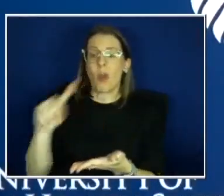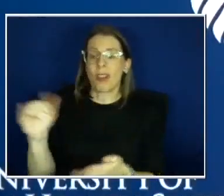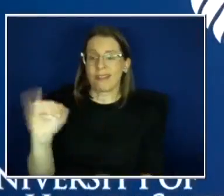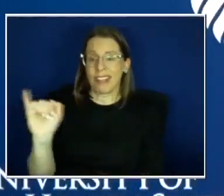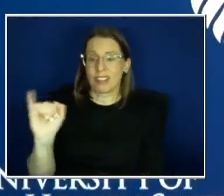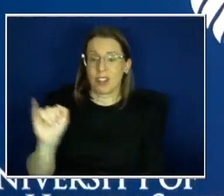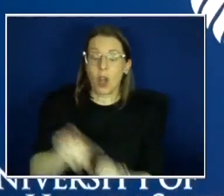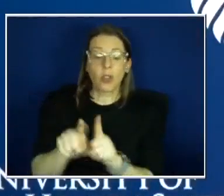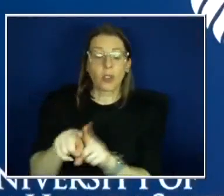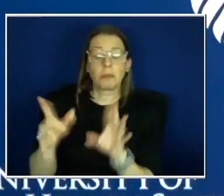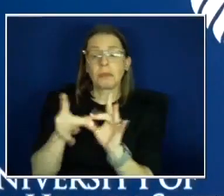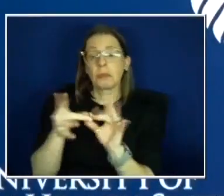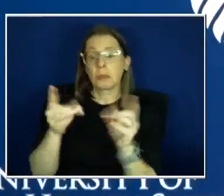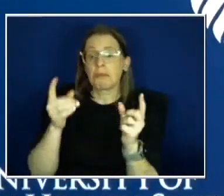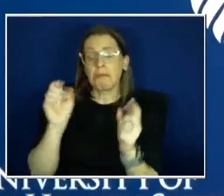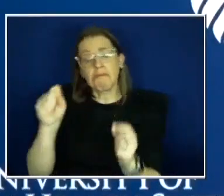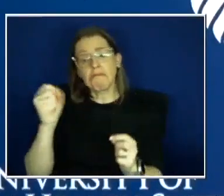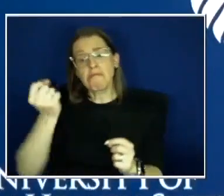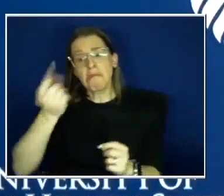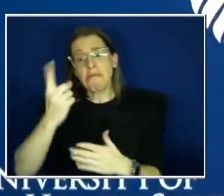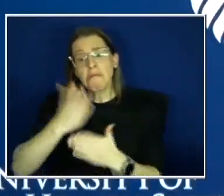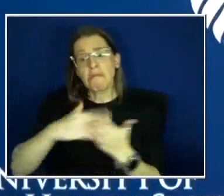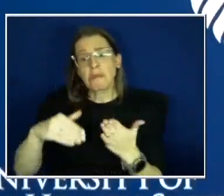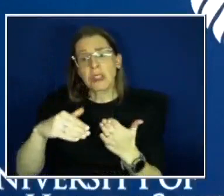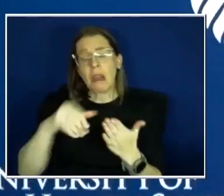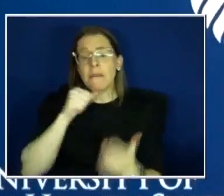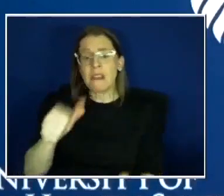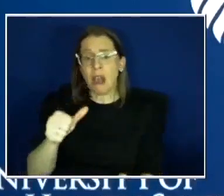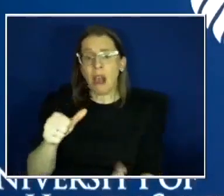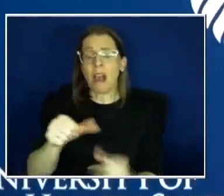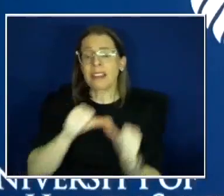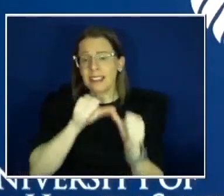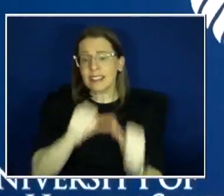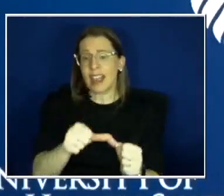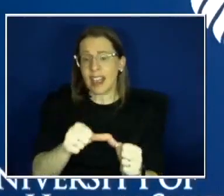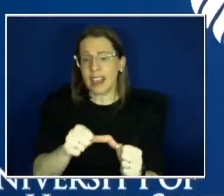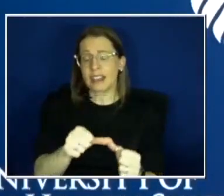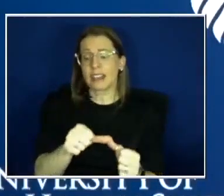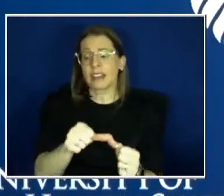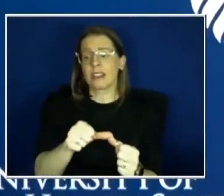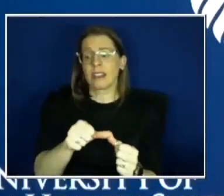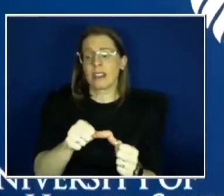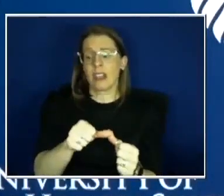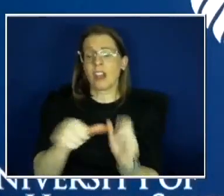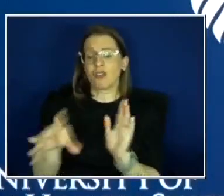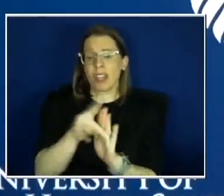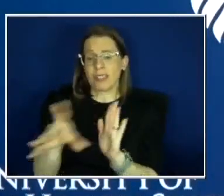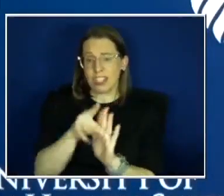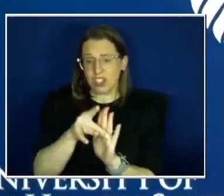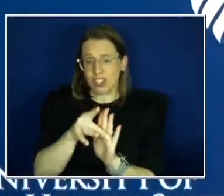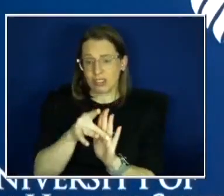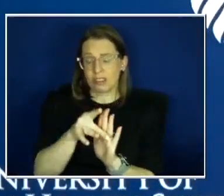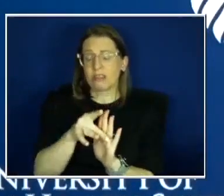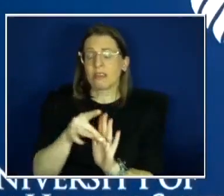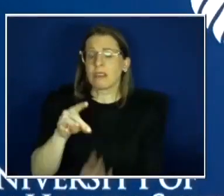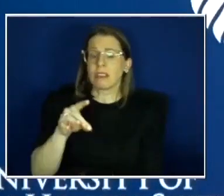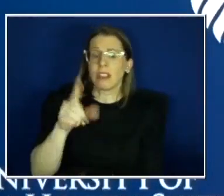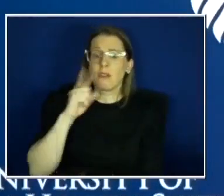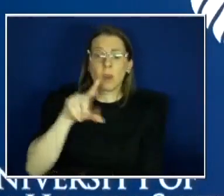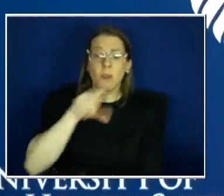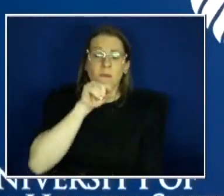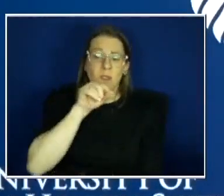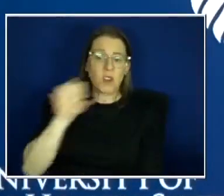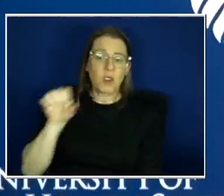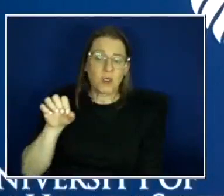that while there has been some non-sustained transmission of these avian influenza viruses